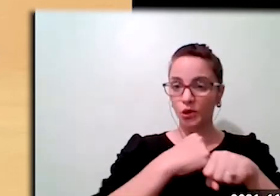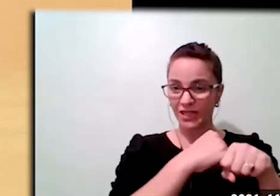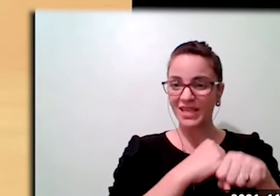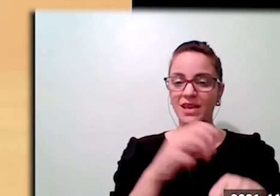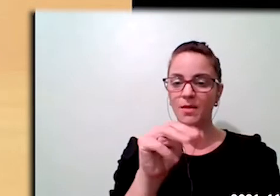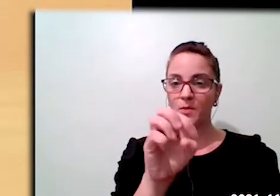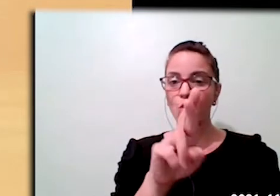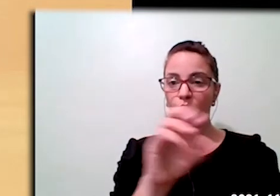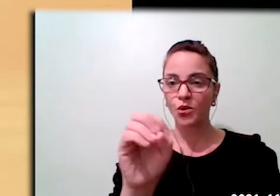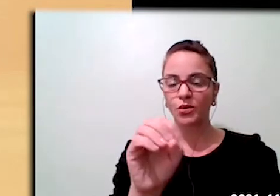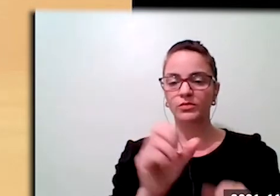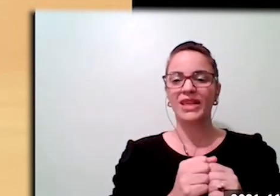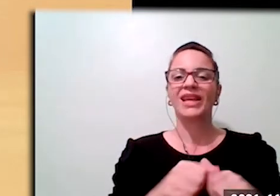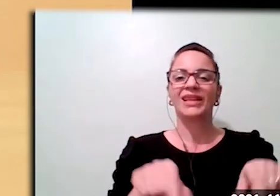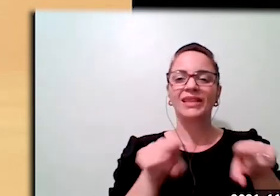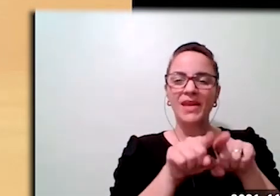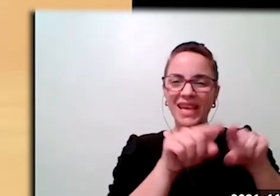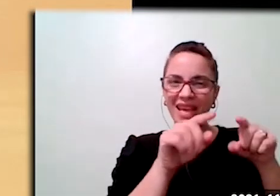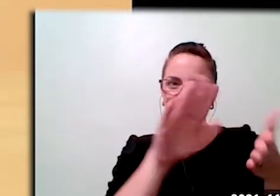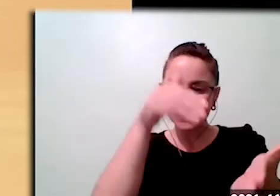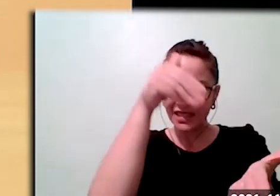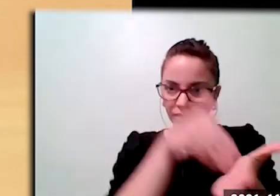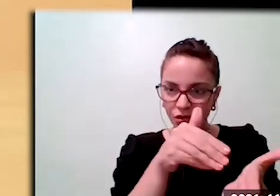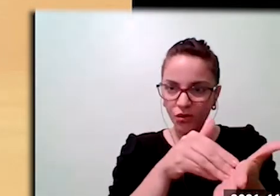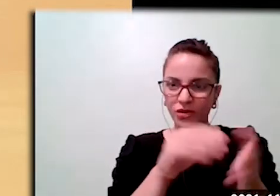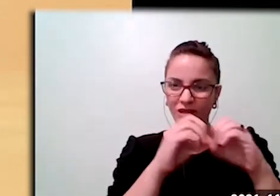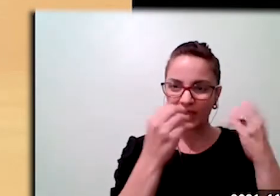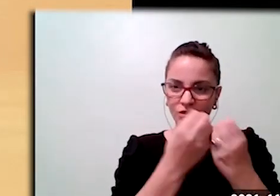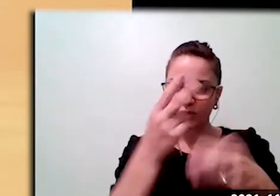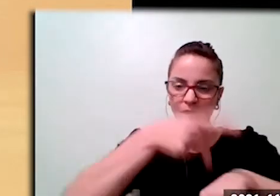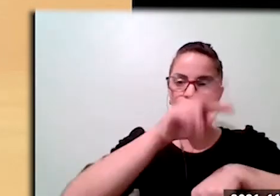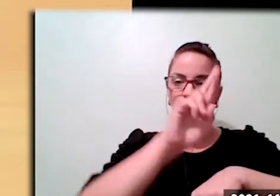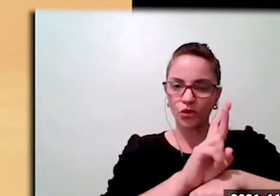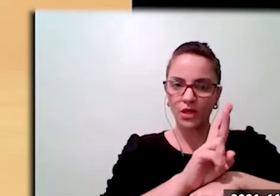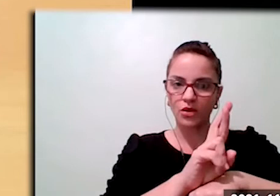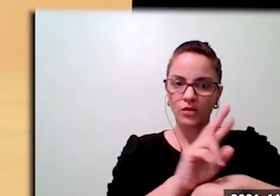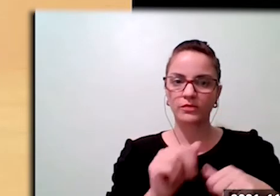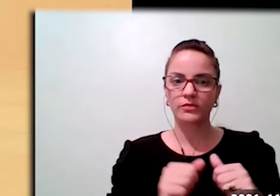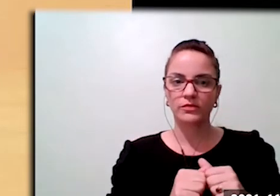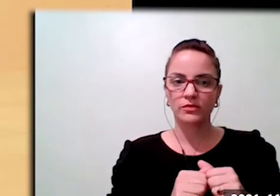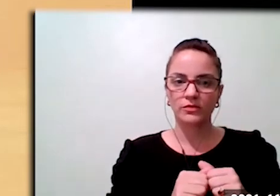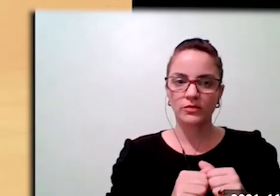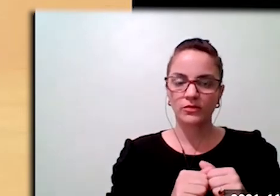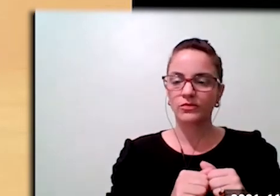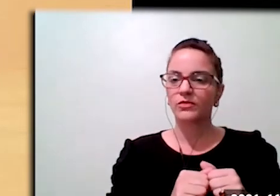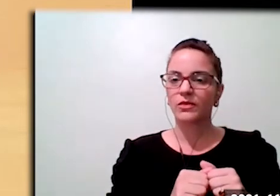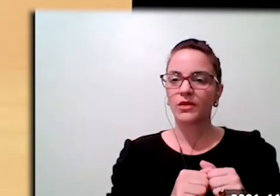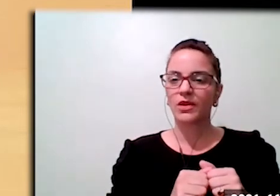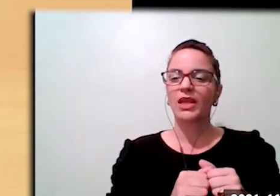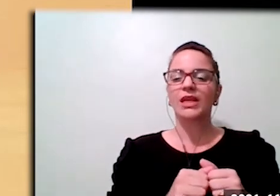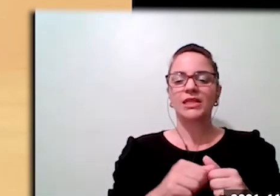the University of Puerto Rico, and the Puerto Rico SHPO Archives. Search in the web proved